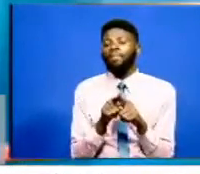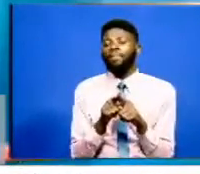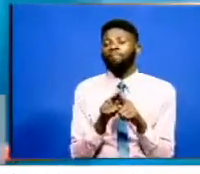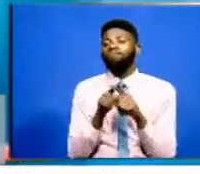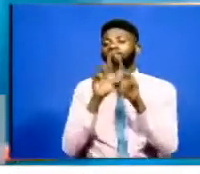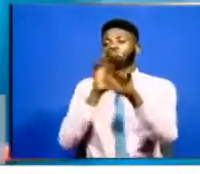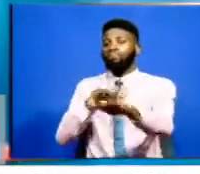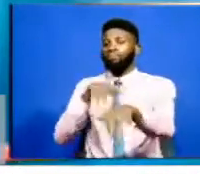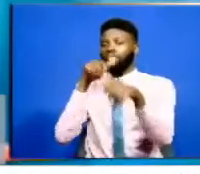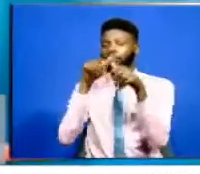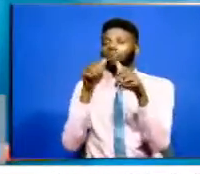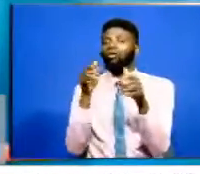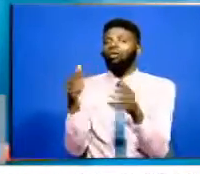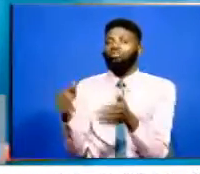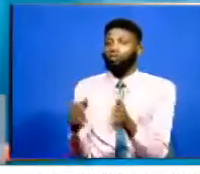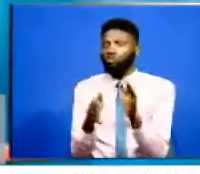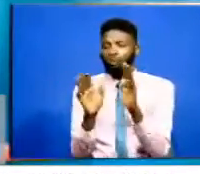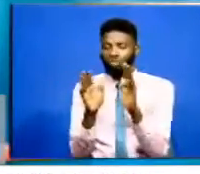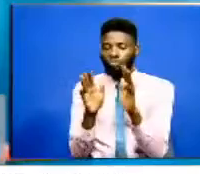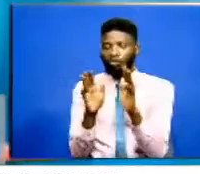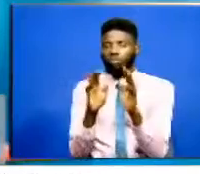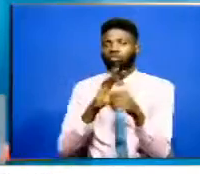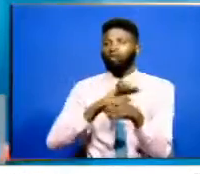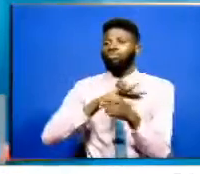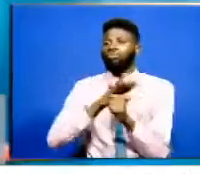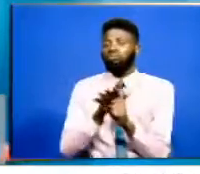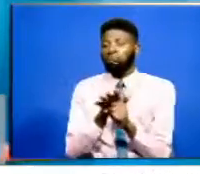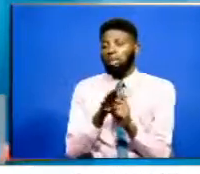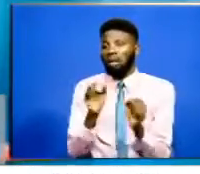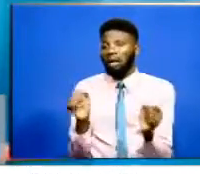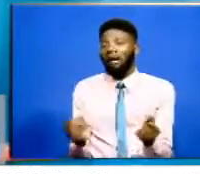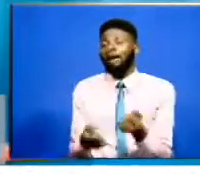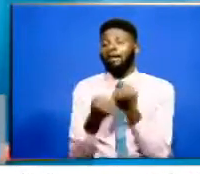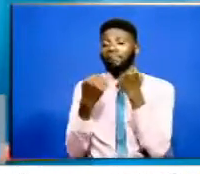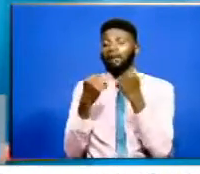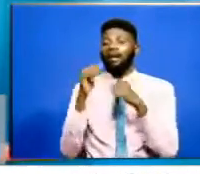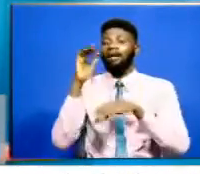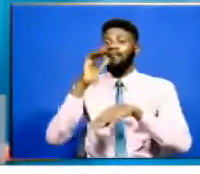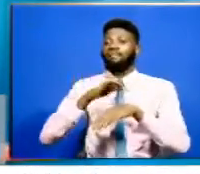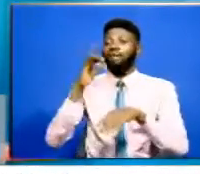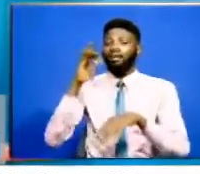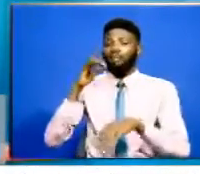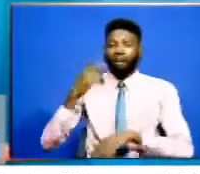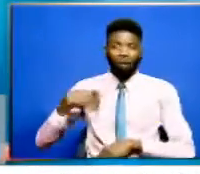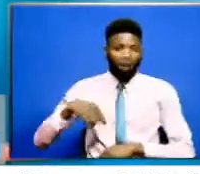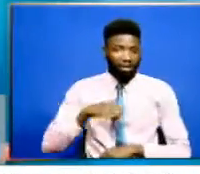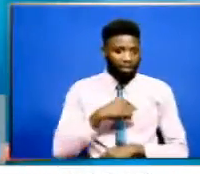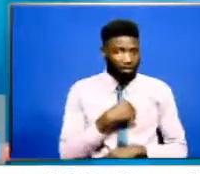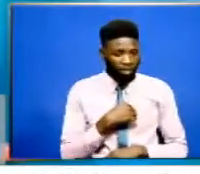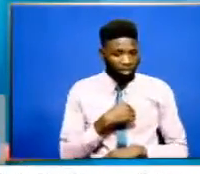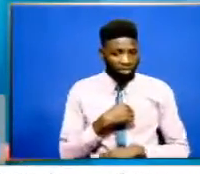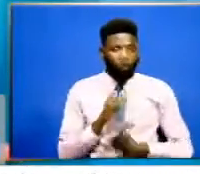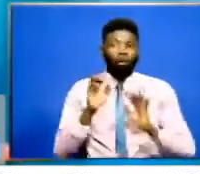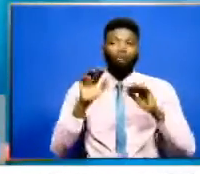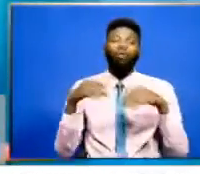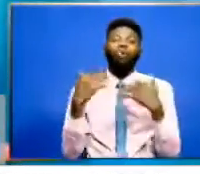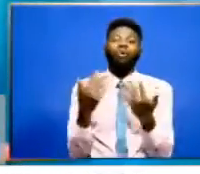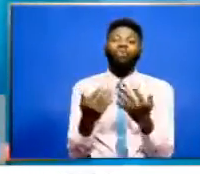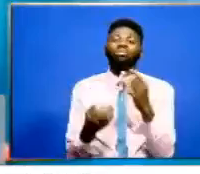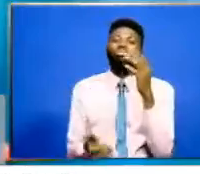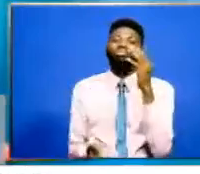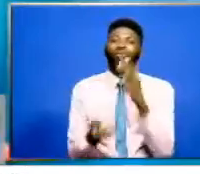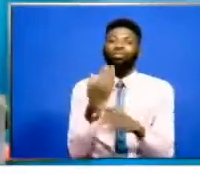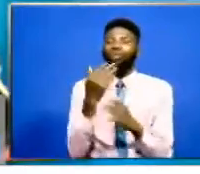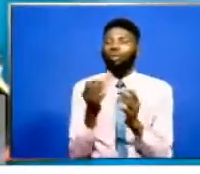of the COVID-19, whether it has affected us or have offered some opportunities